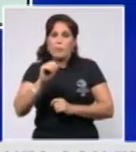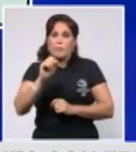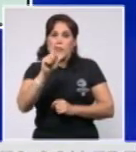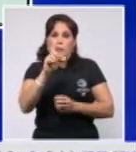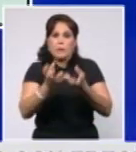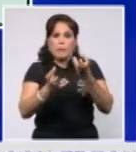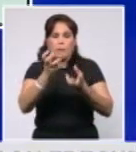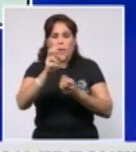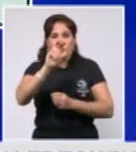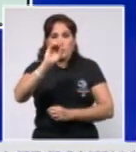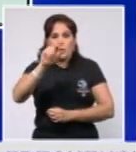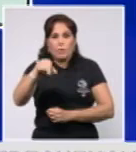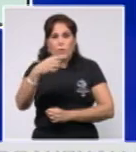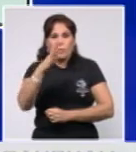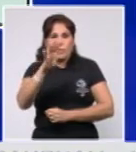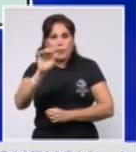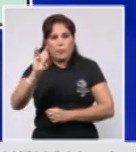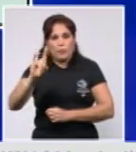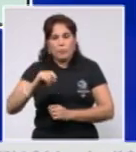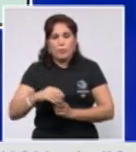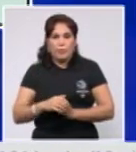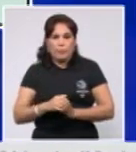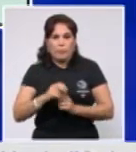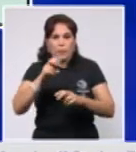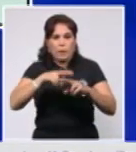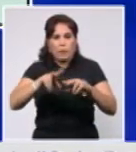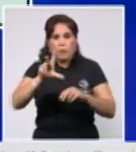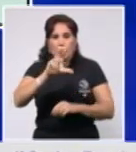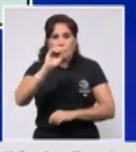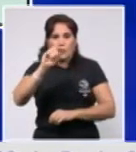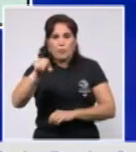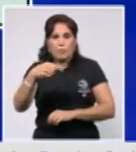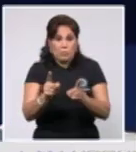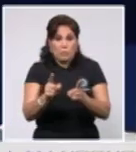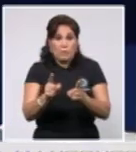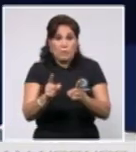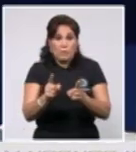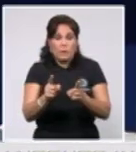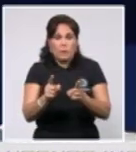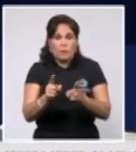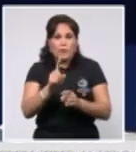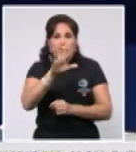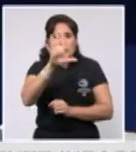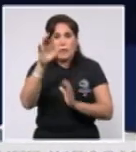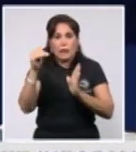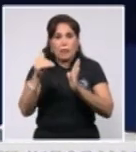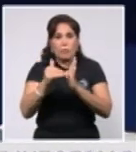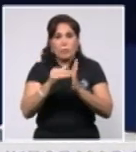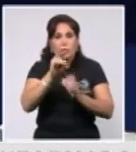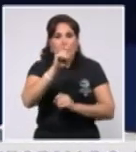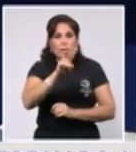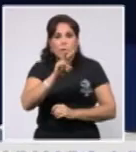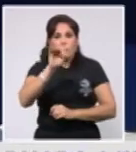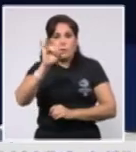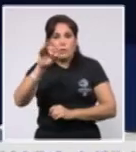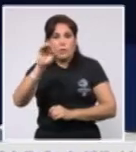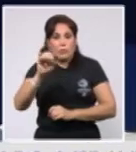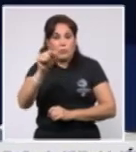days, slightly higher than yesterday's figure. To summarize, of the